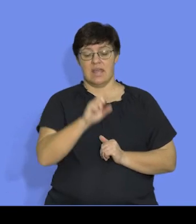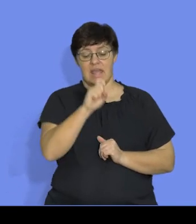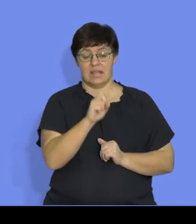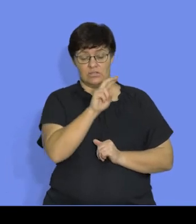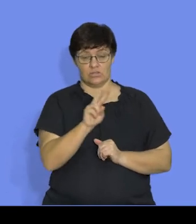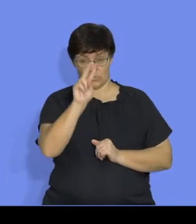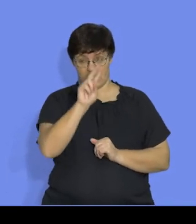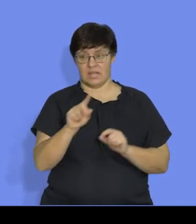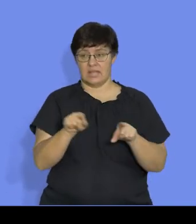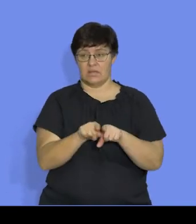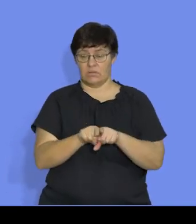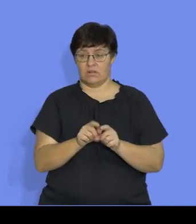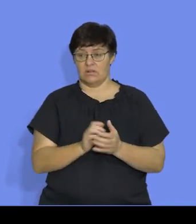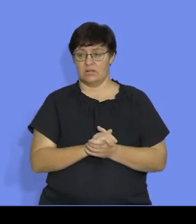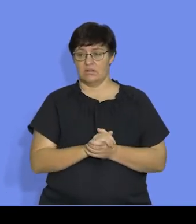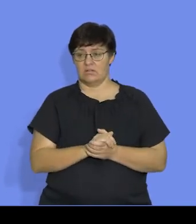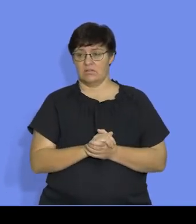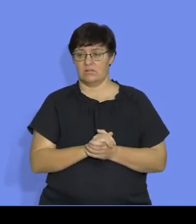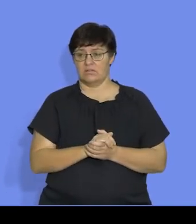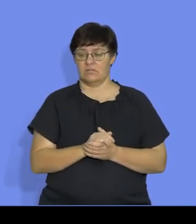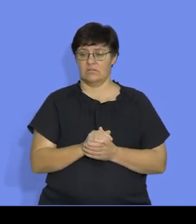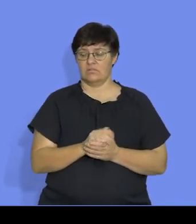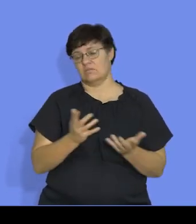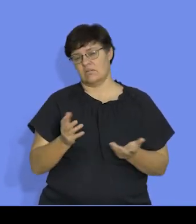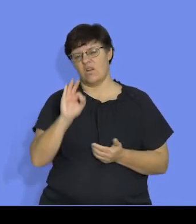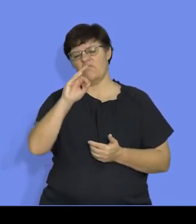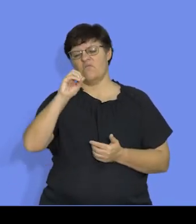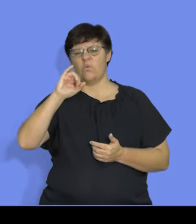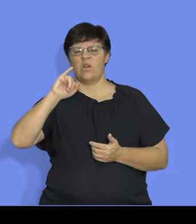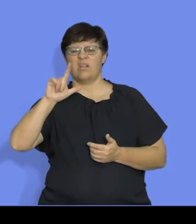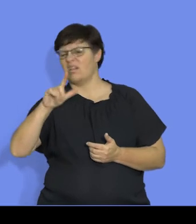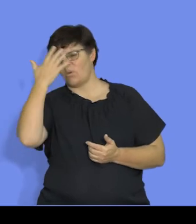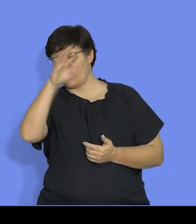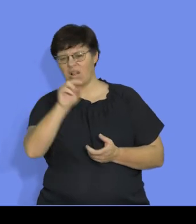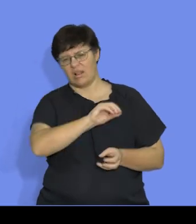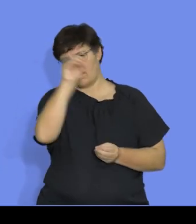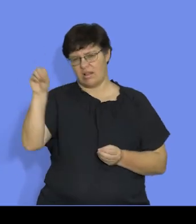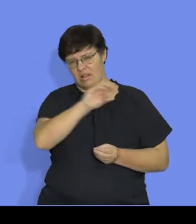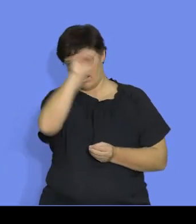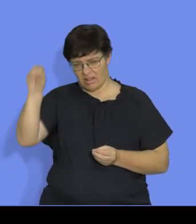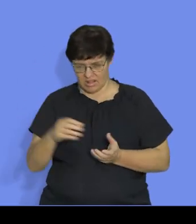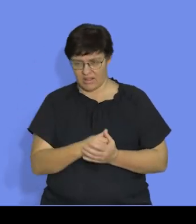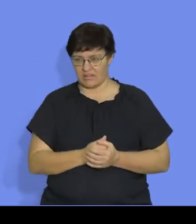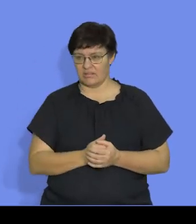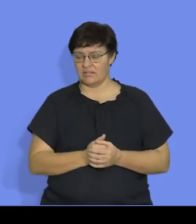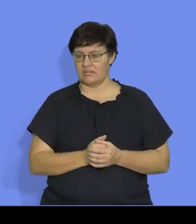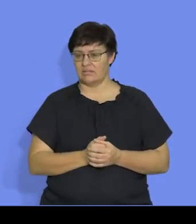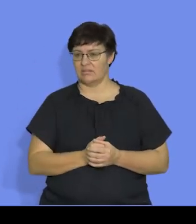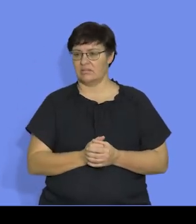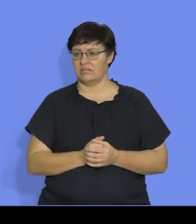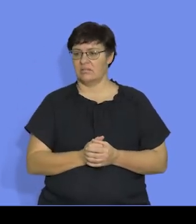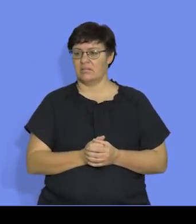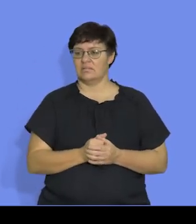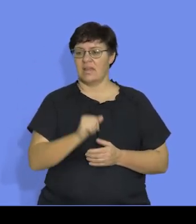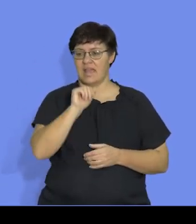squared is equal to, if we do FOIL or however else you know how to multiply binomials together, you're going to end